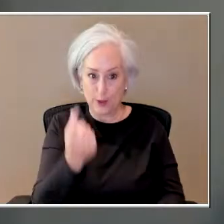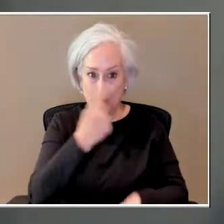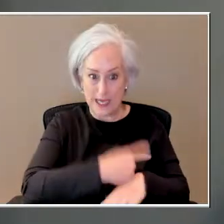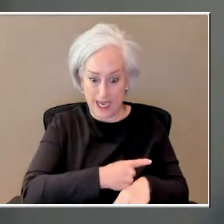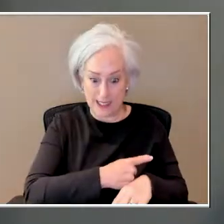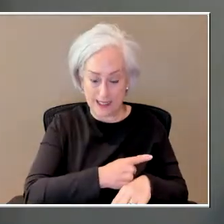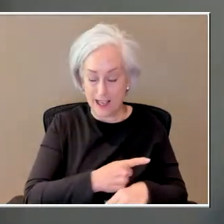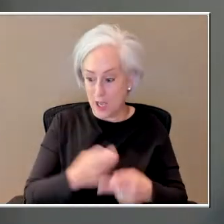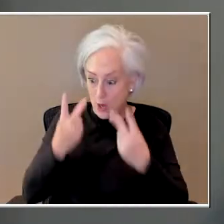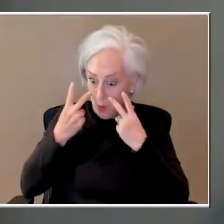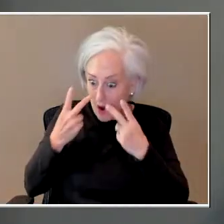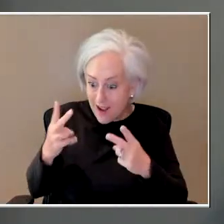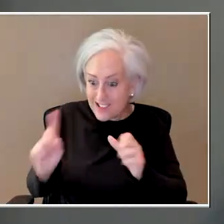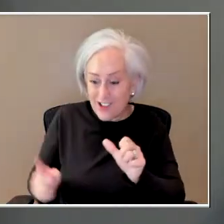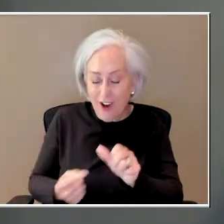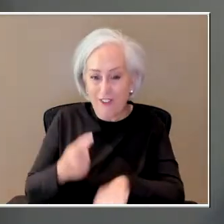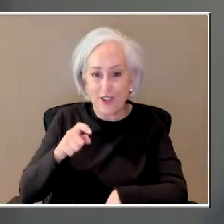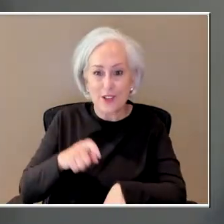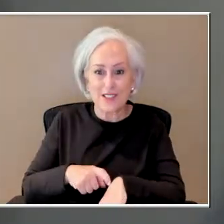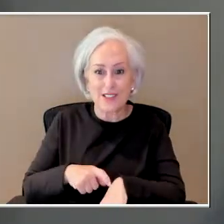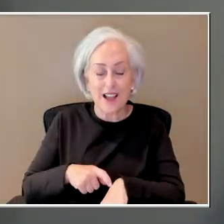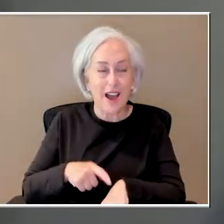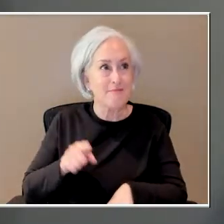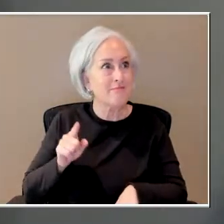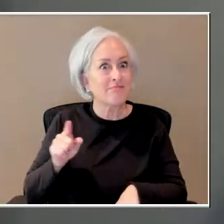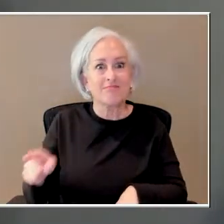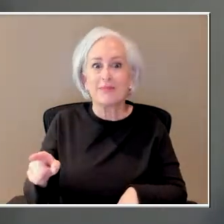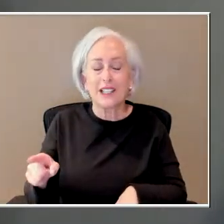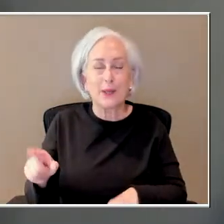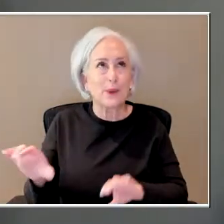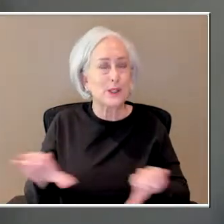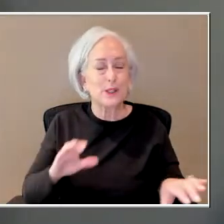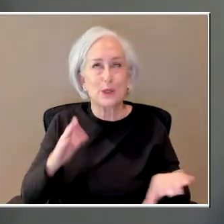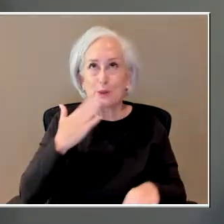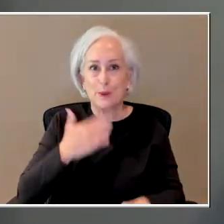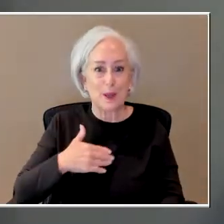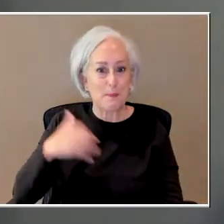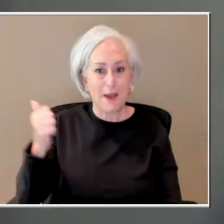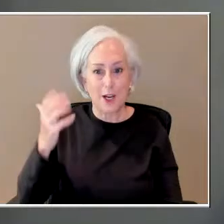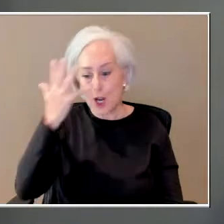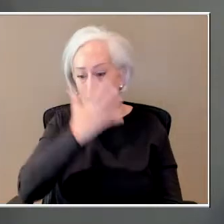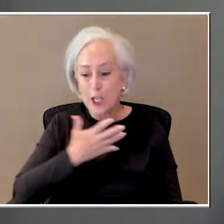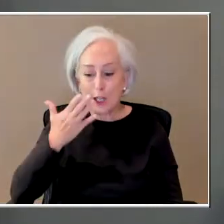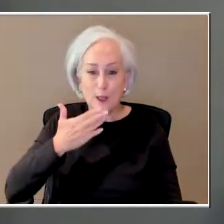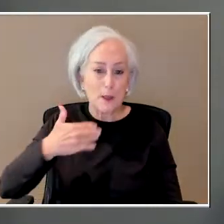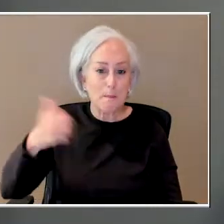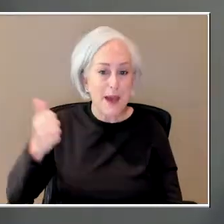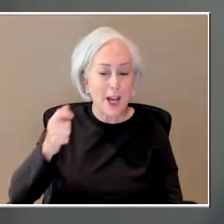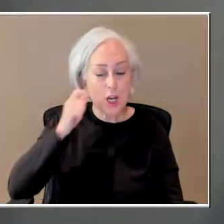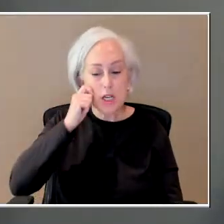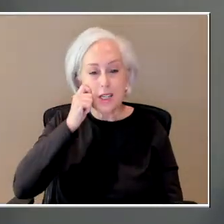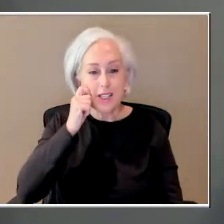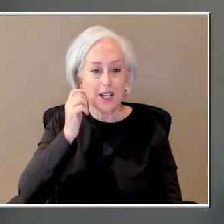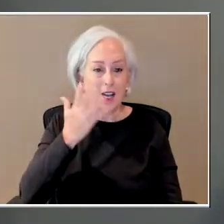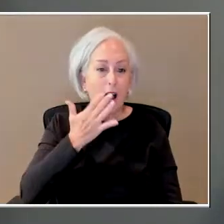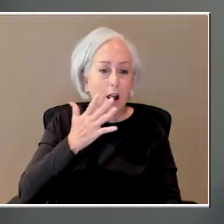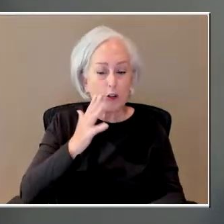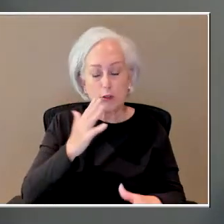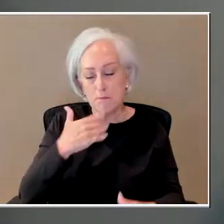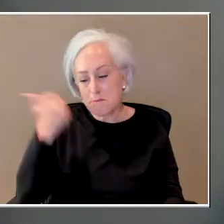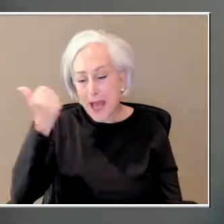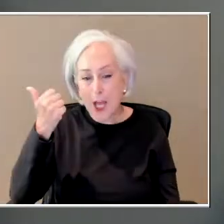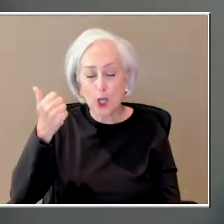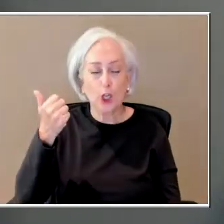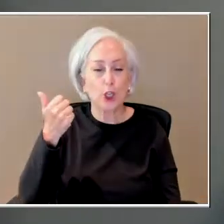time, he was already doing better. He looked better. He had more color. He seemed to